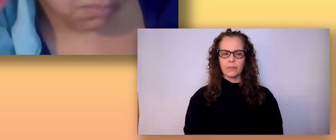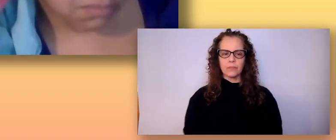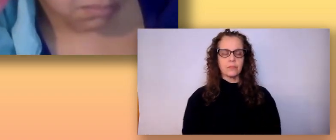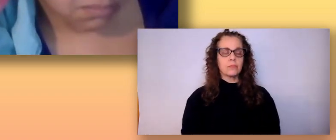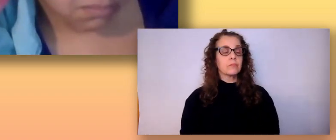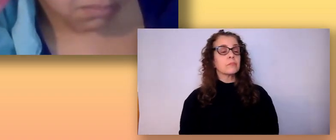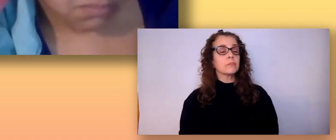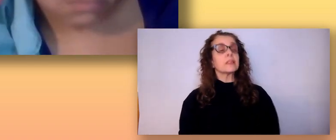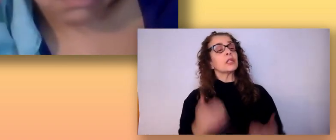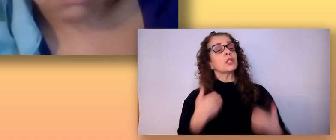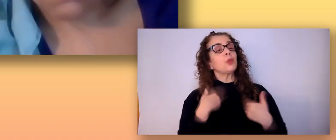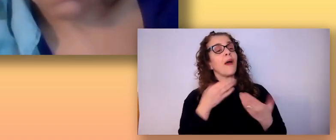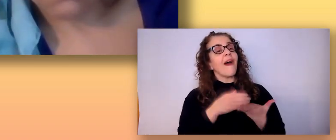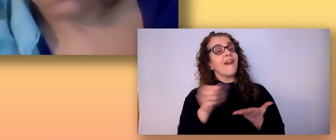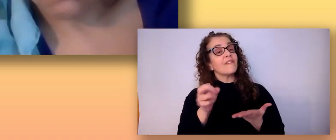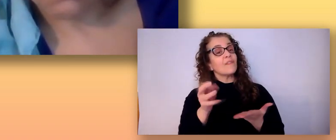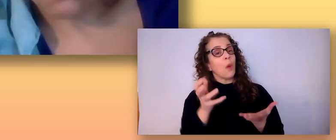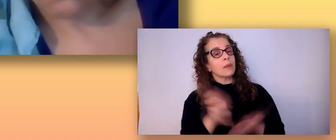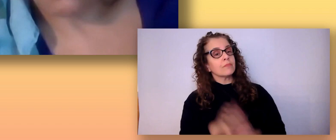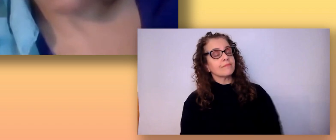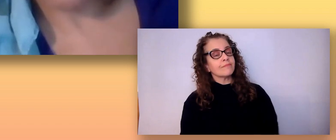This way you have it if you need it.